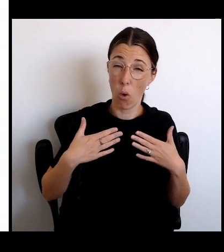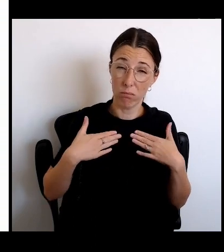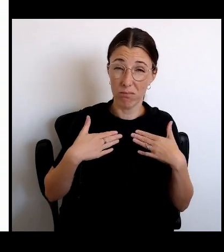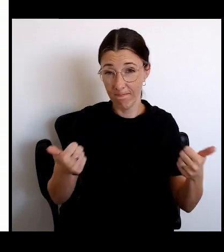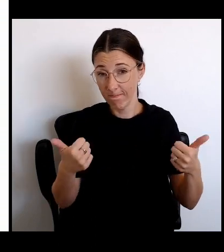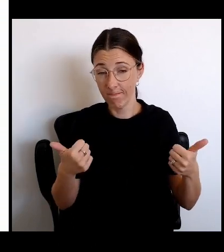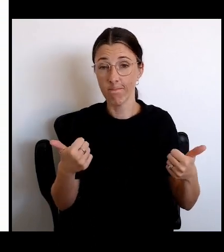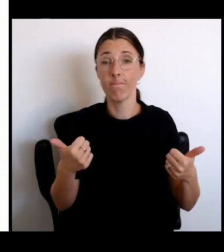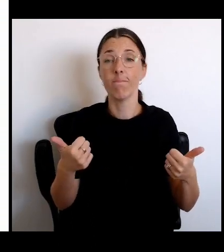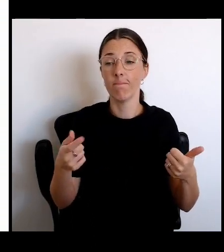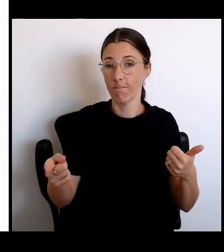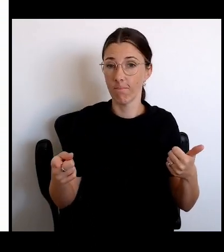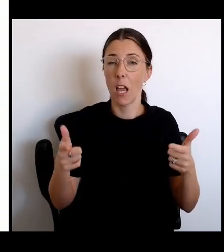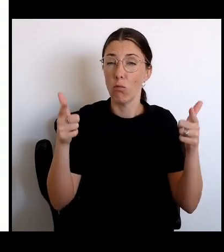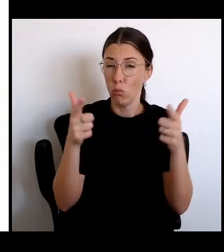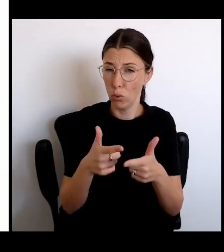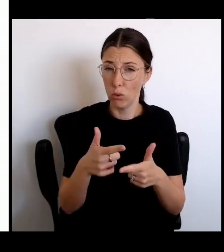to not continue to vape.